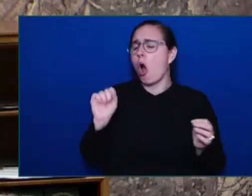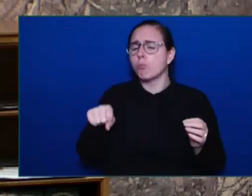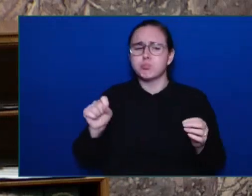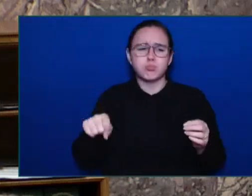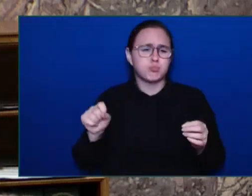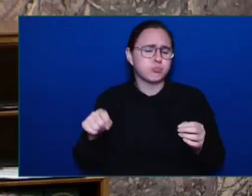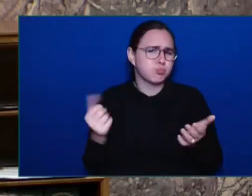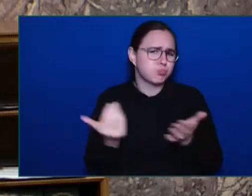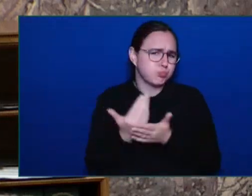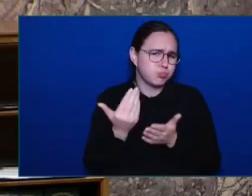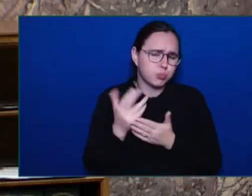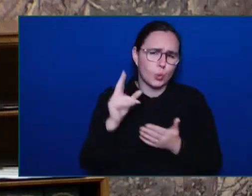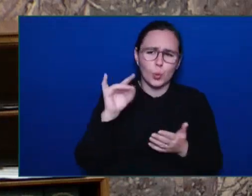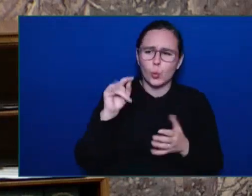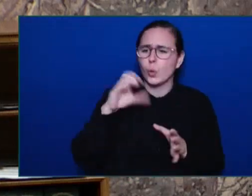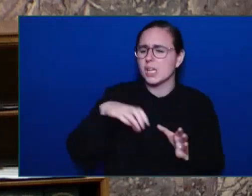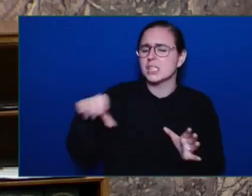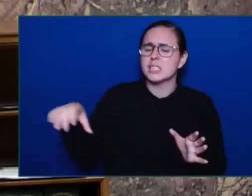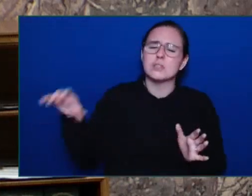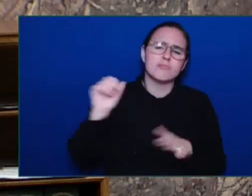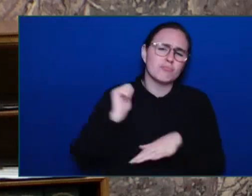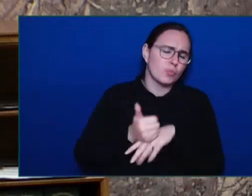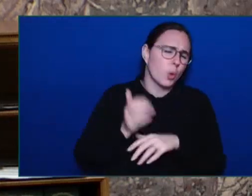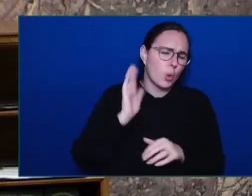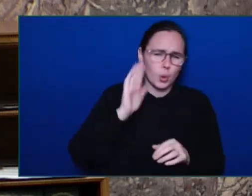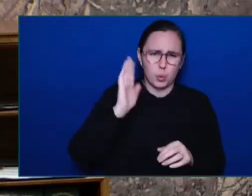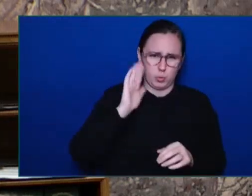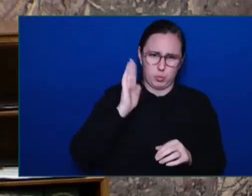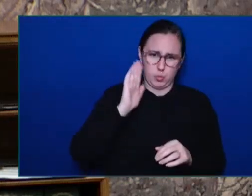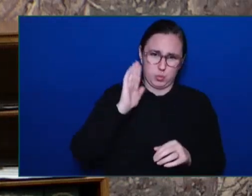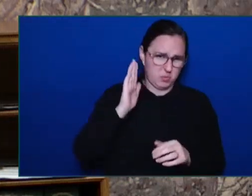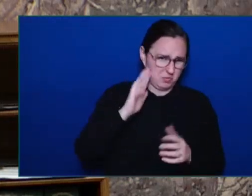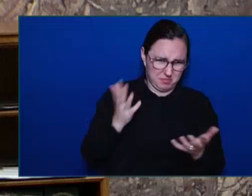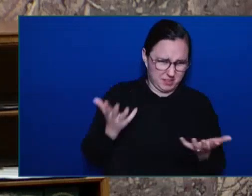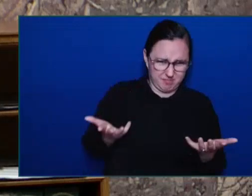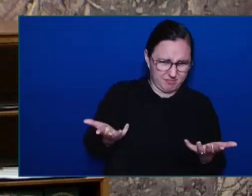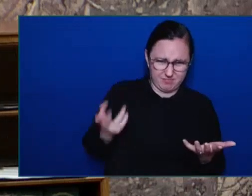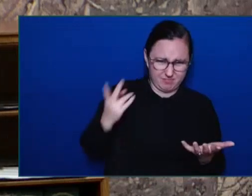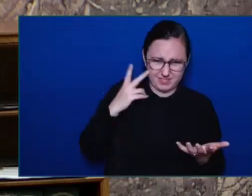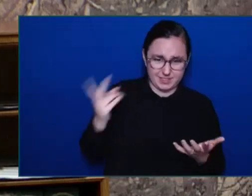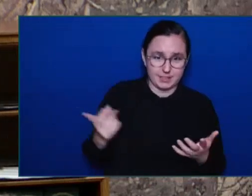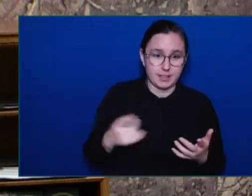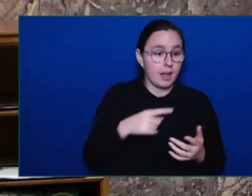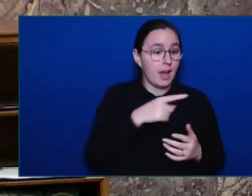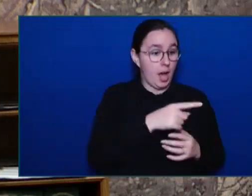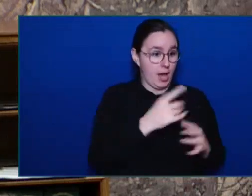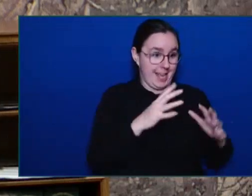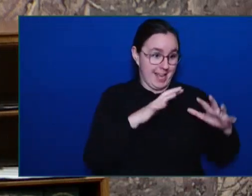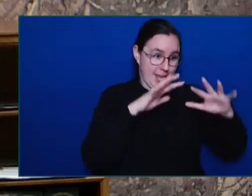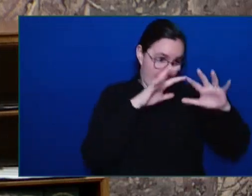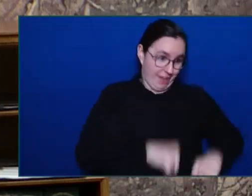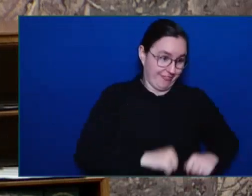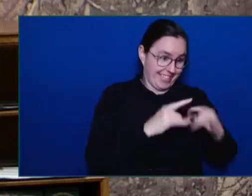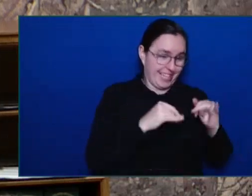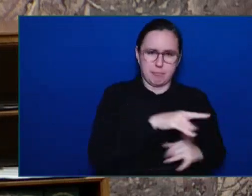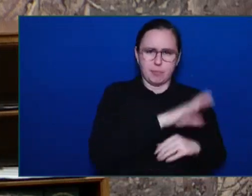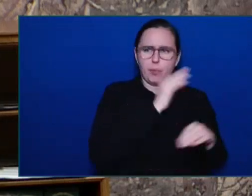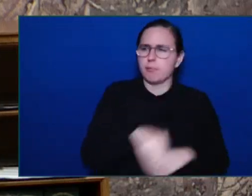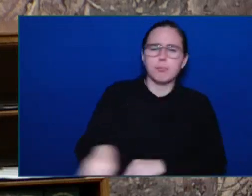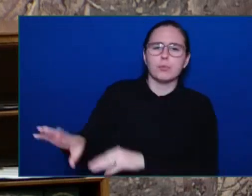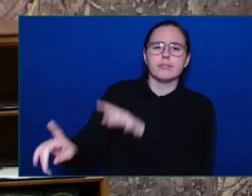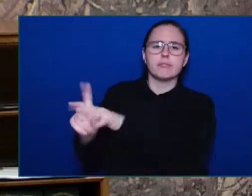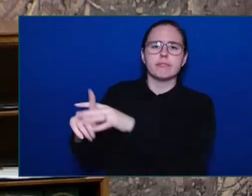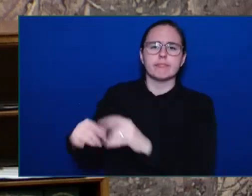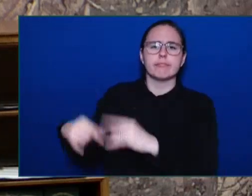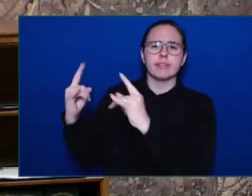tent cities just move from one location to another. In fact, that's actually now official NDP government policy.